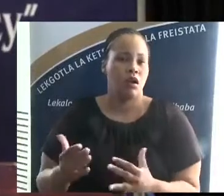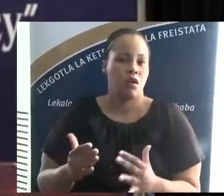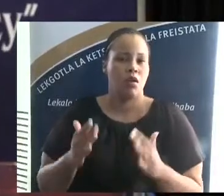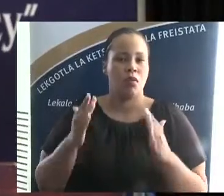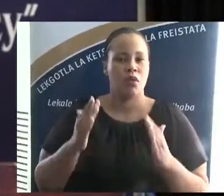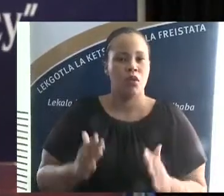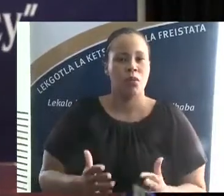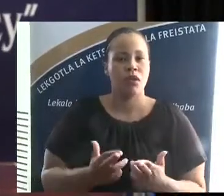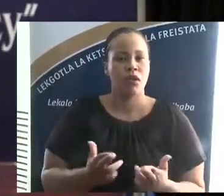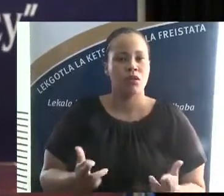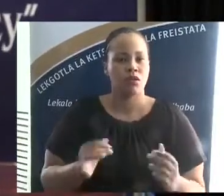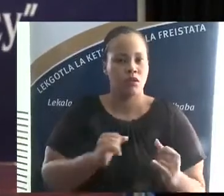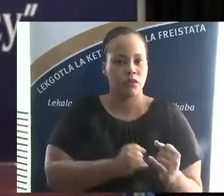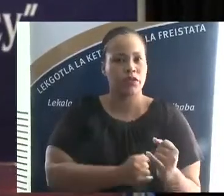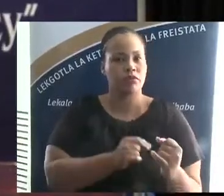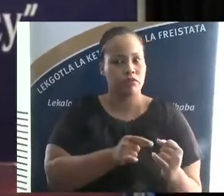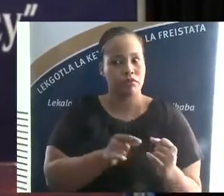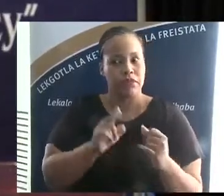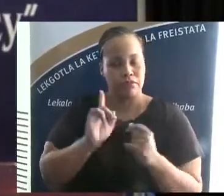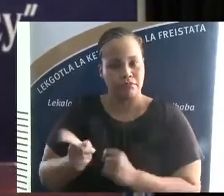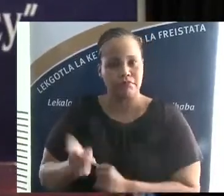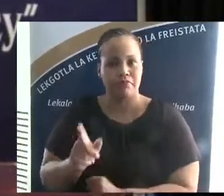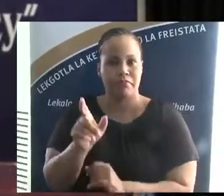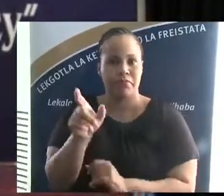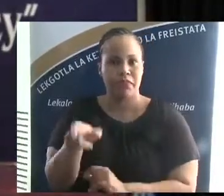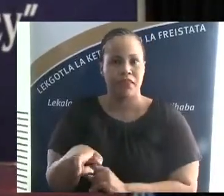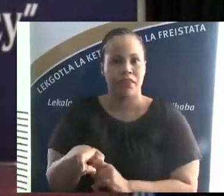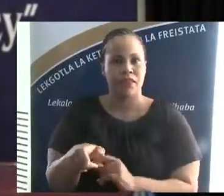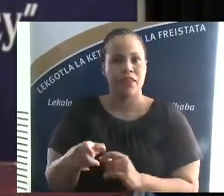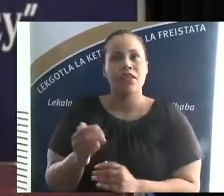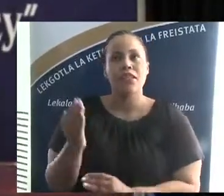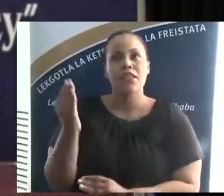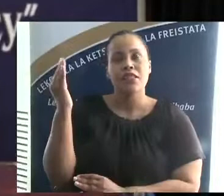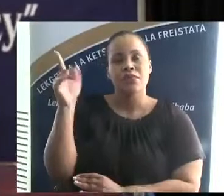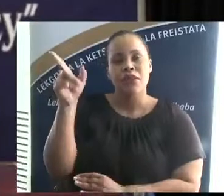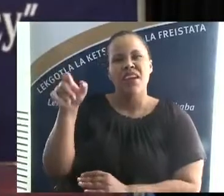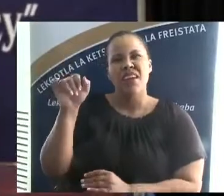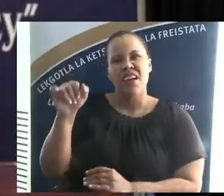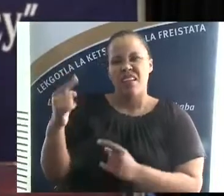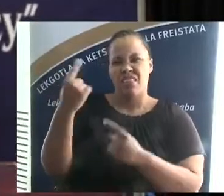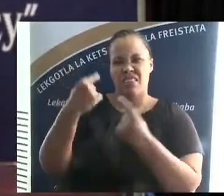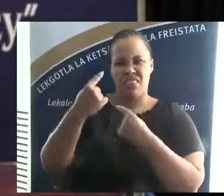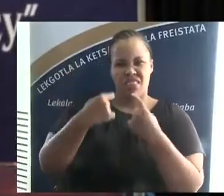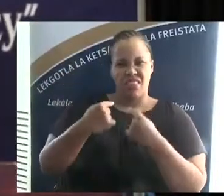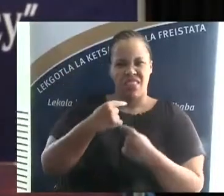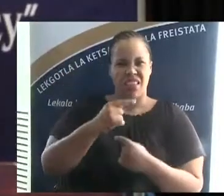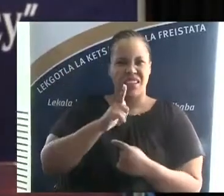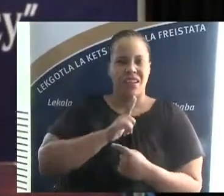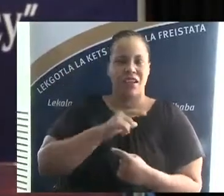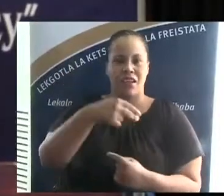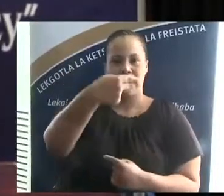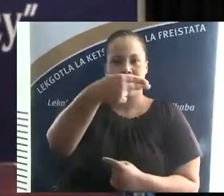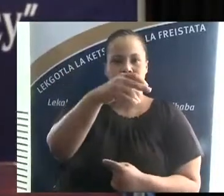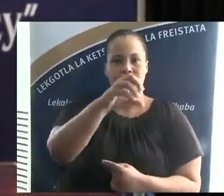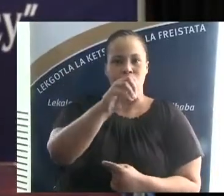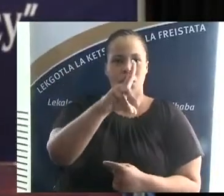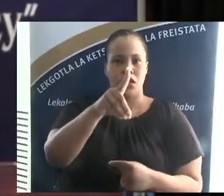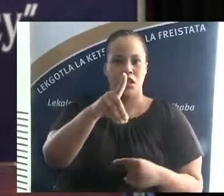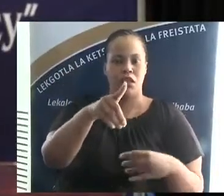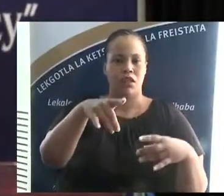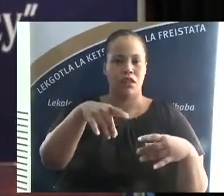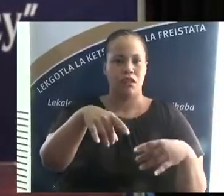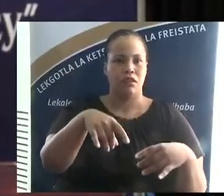legal units. Honourable Speaker, we have been criticised that we've got too many acting HODs in our